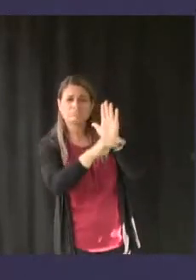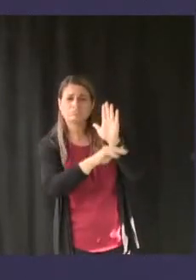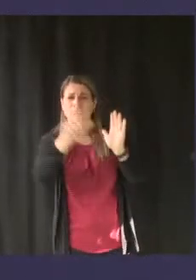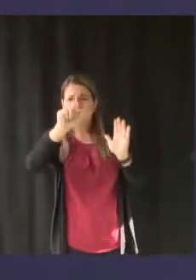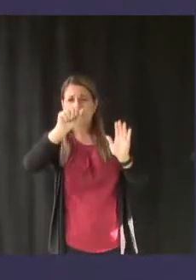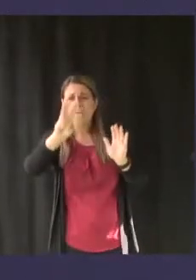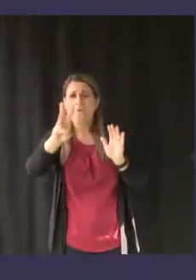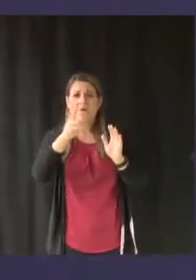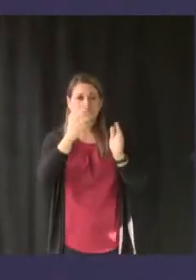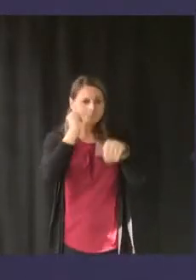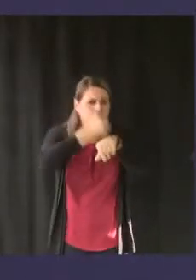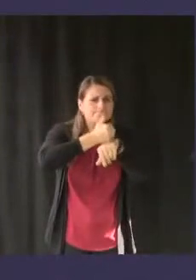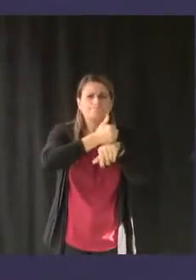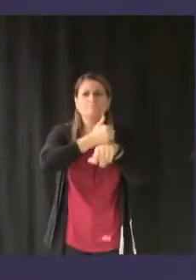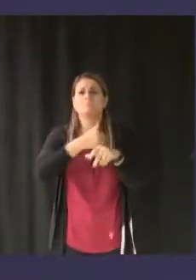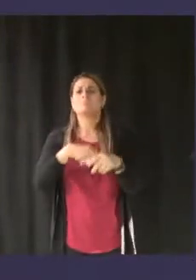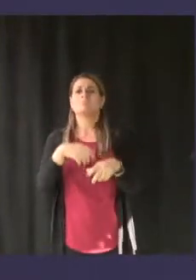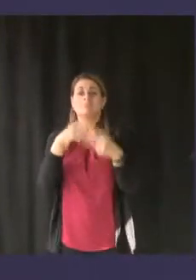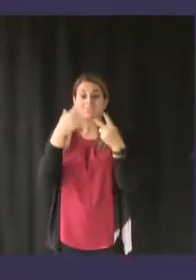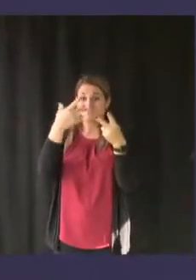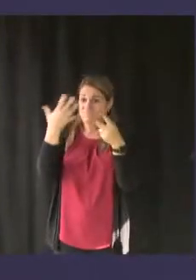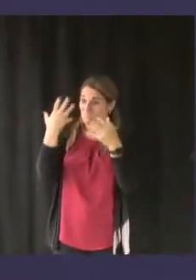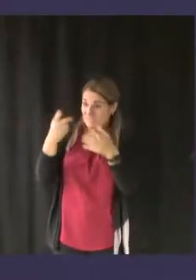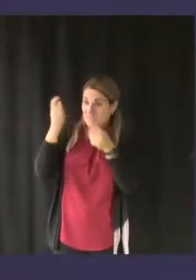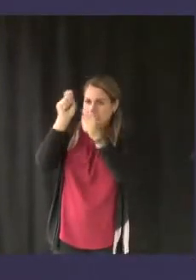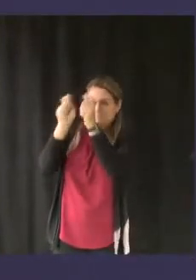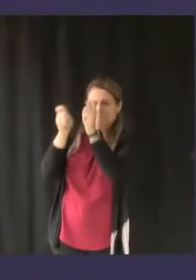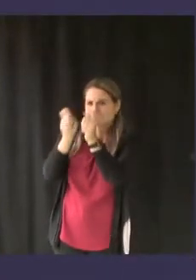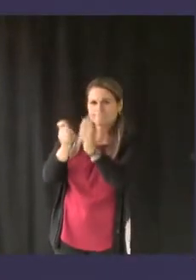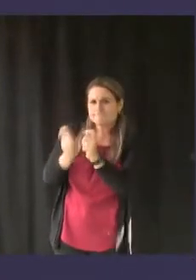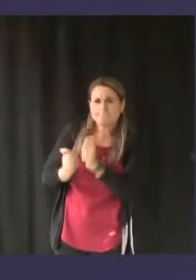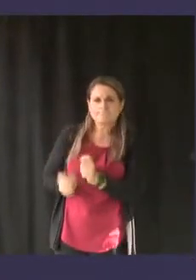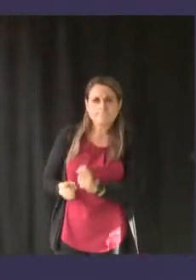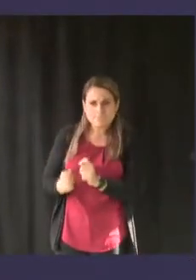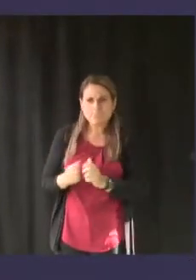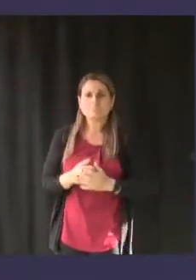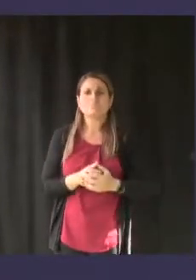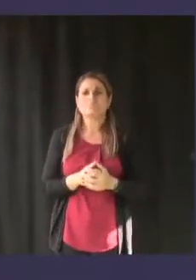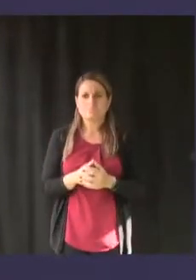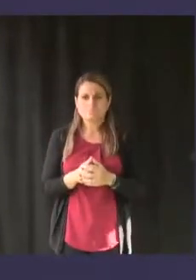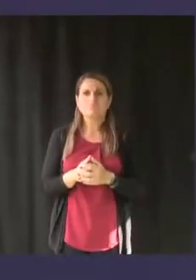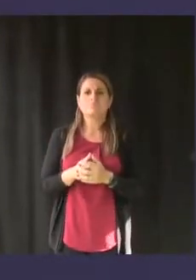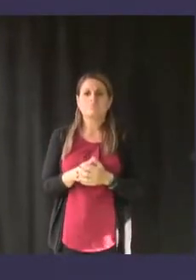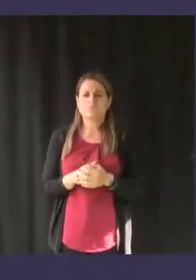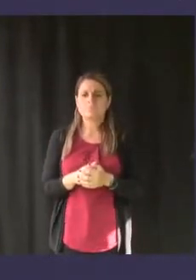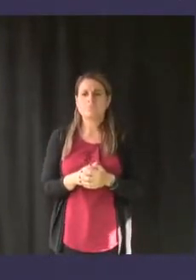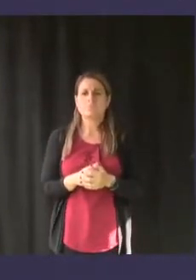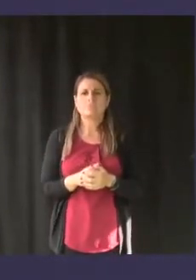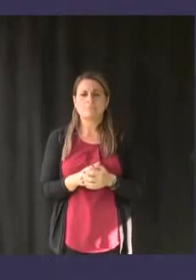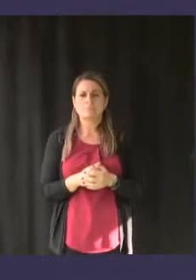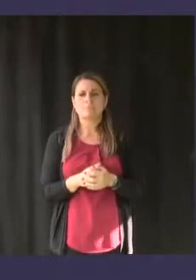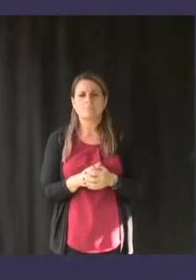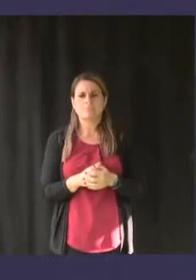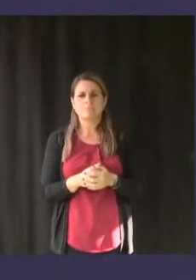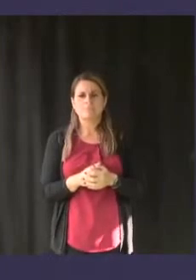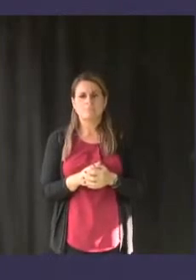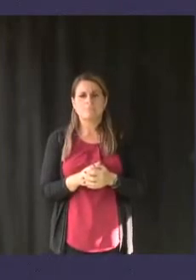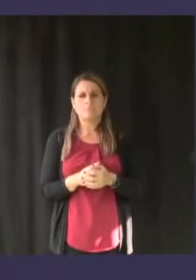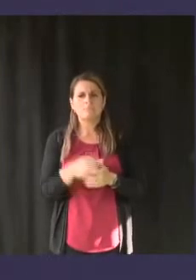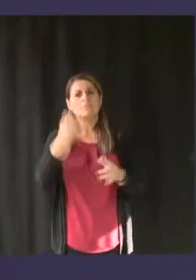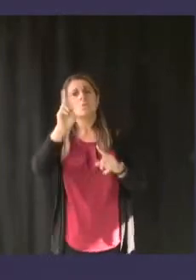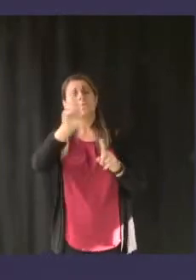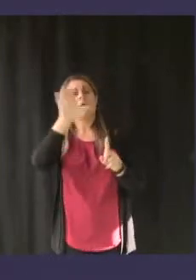Relations Committee, today is not a walk down memory lane. It's about the UConn Center continuing Chris's work with an